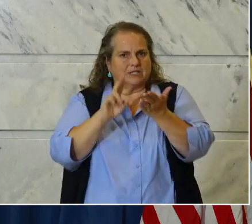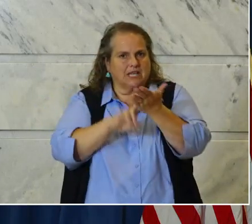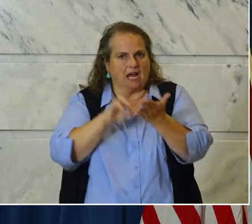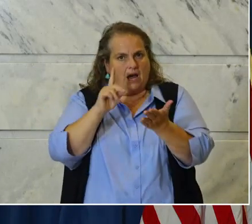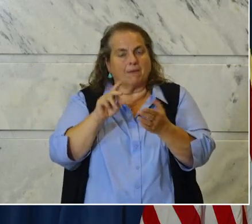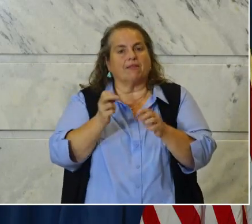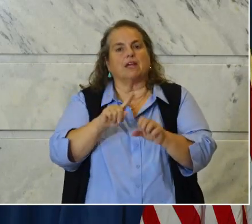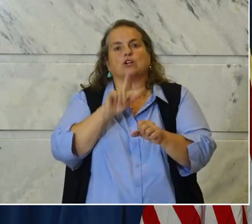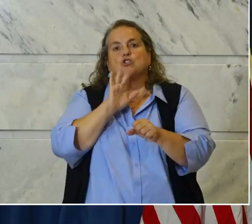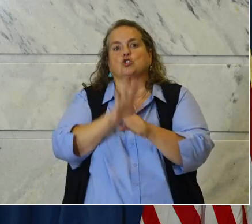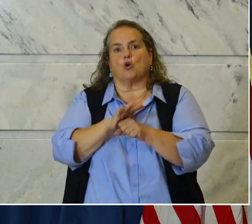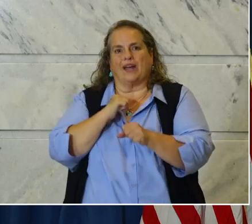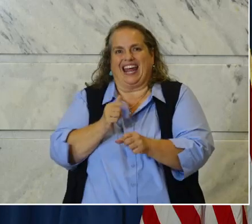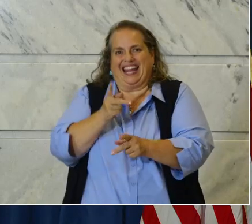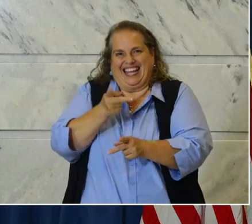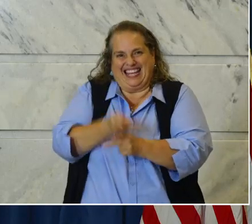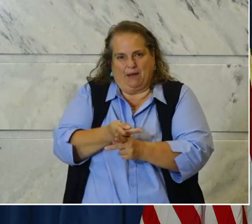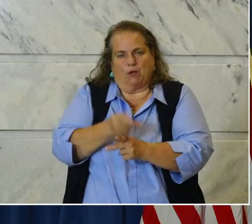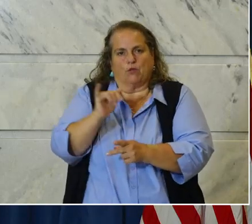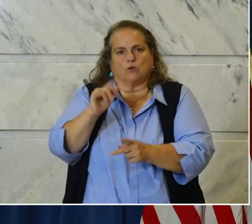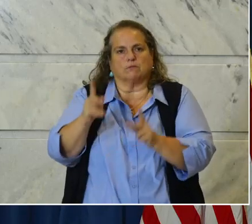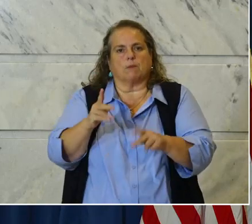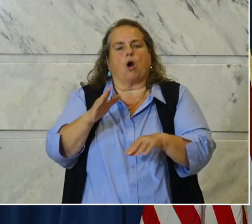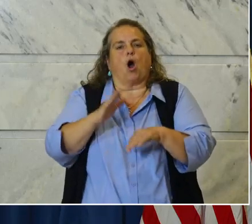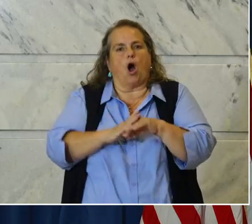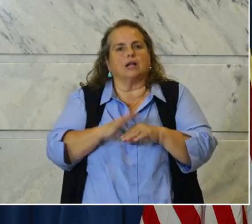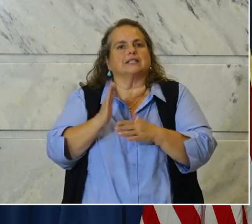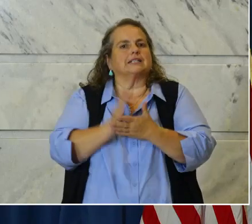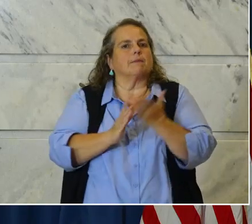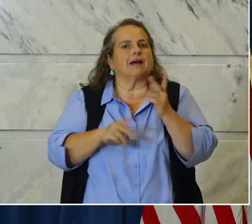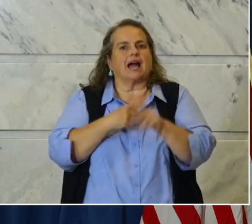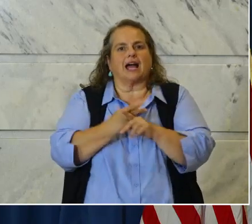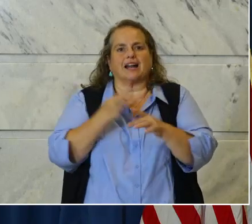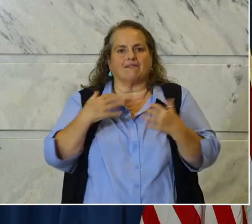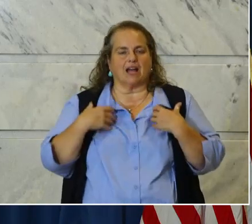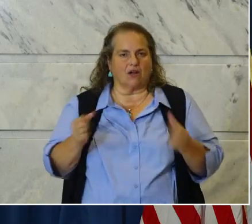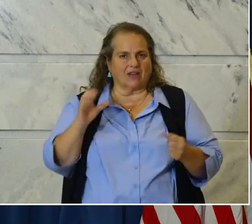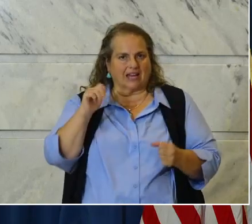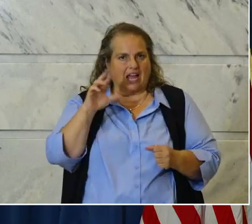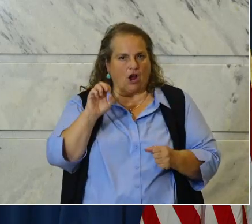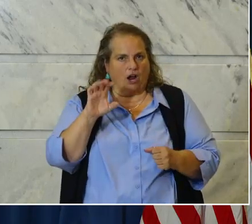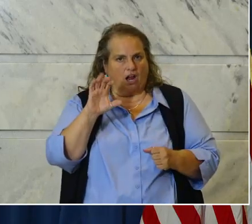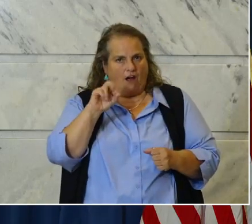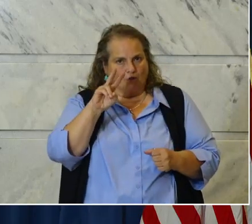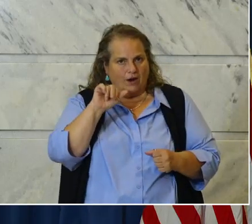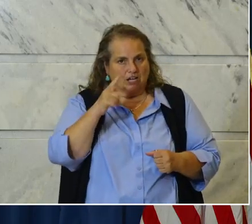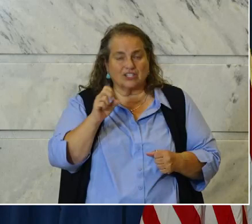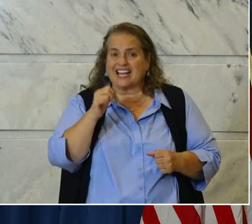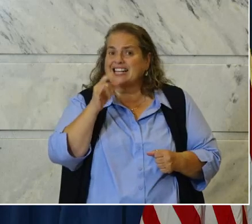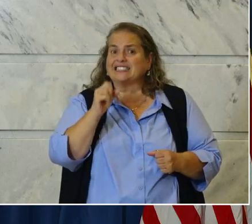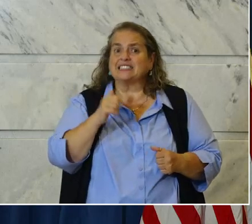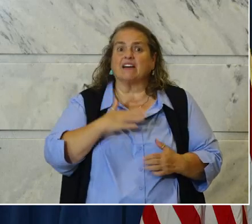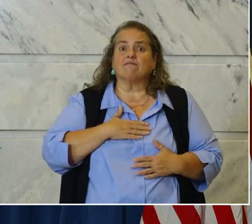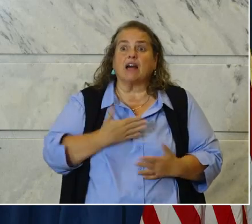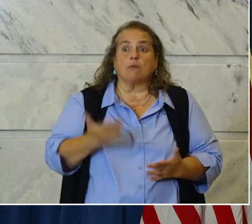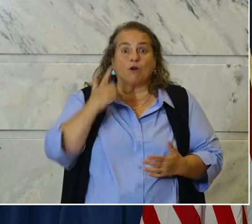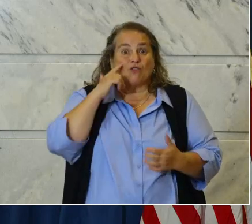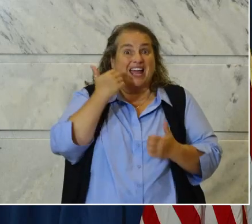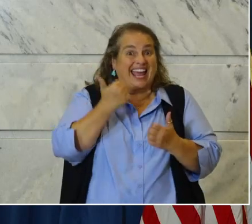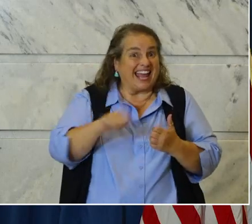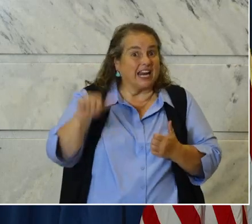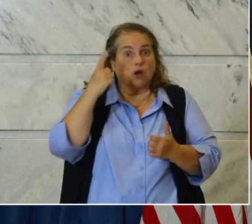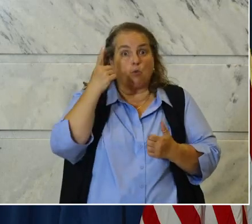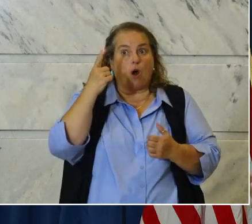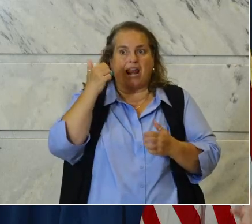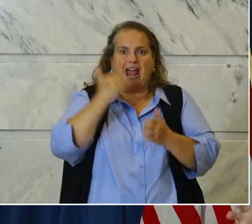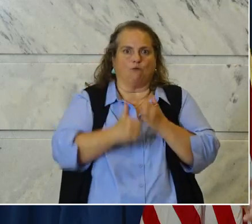can get and keep those individuals on a form of health care coverage. But this is available for anybody and everybody out there. We're just trying to